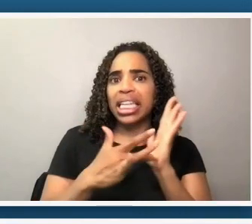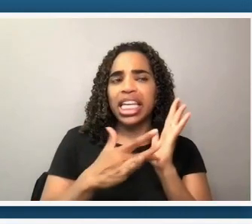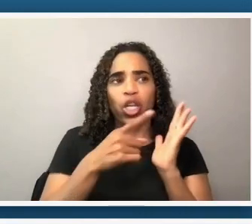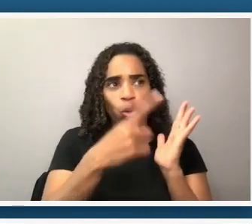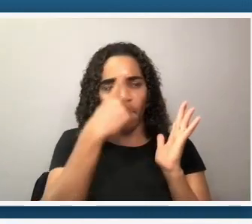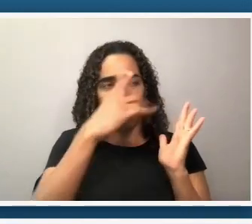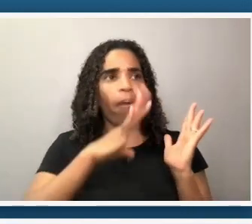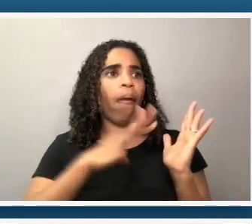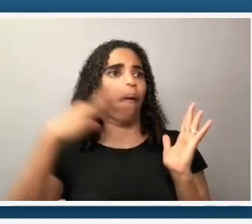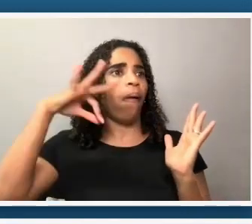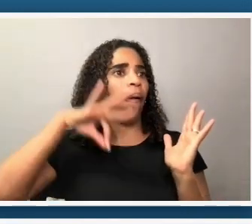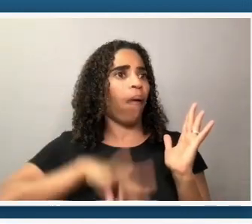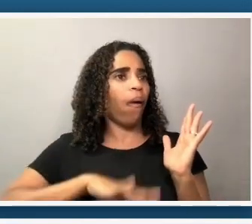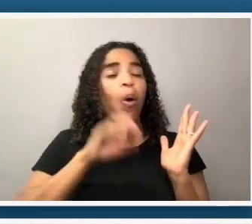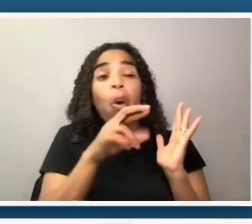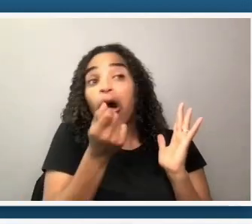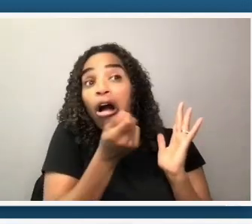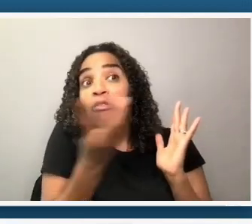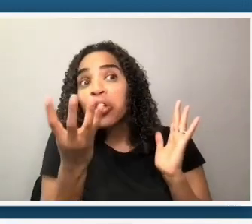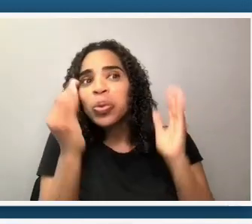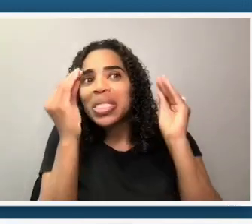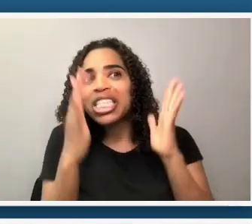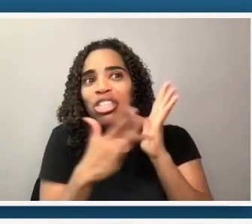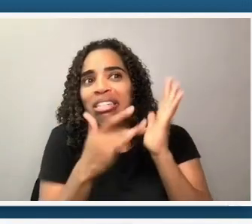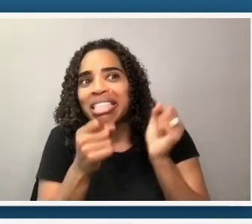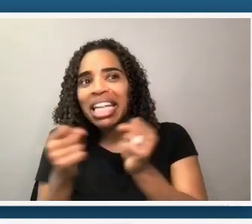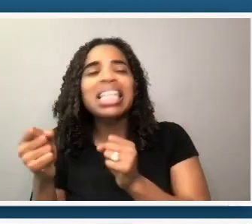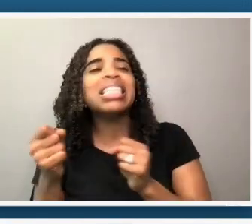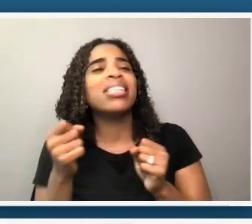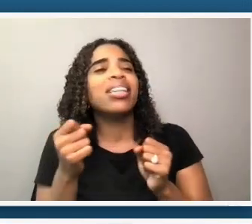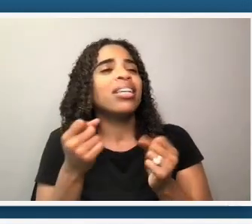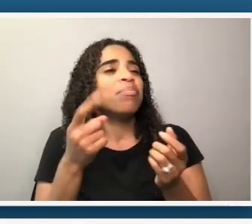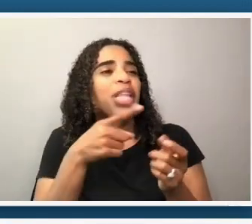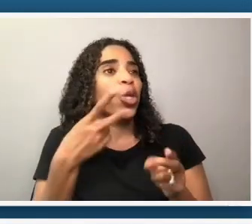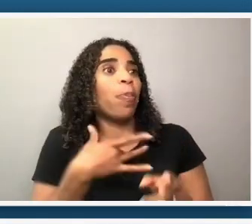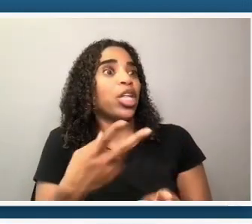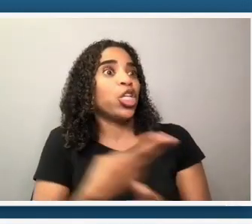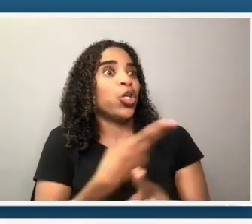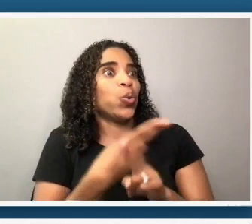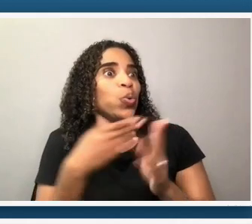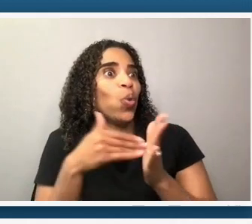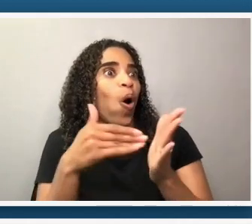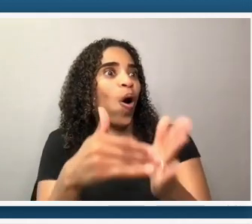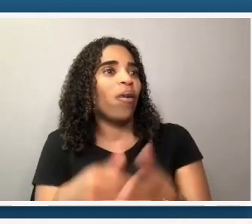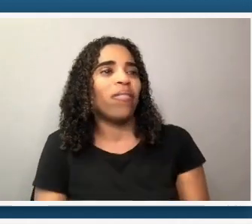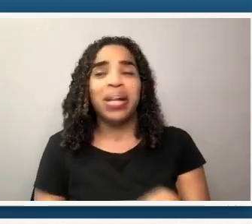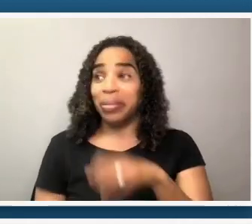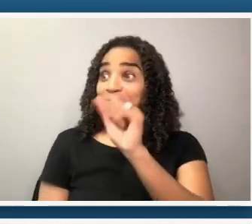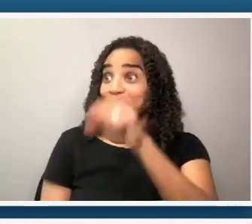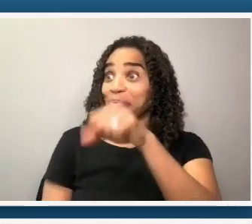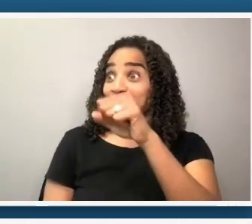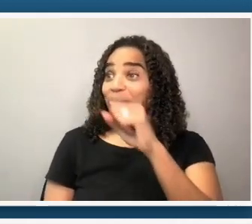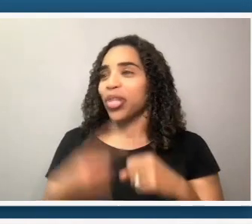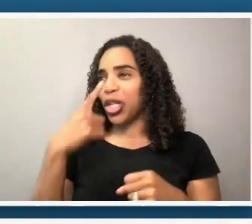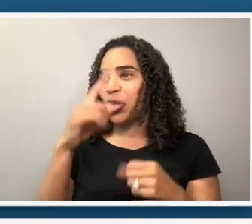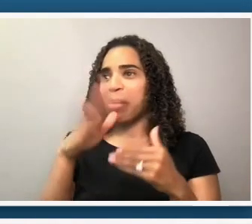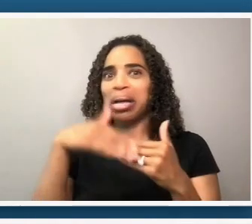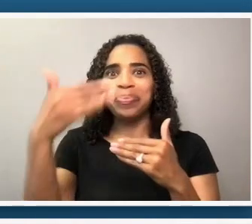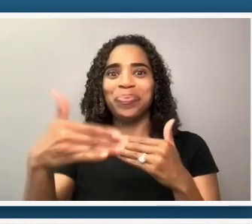or a couple teaching techniques that you use often? Yeah, if we can go to the next